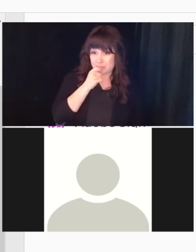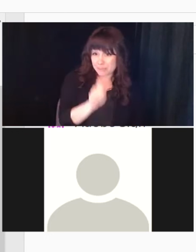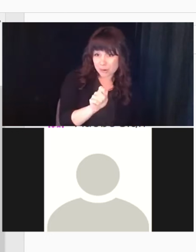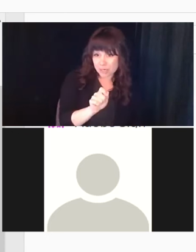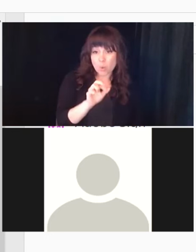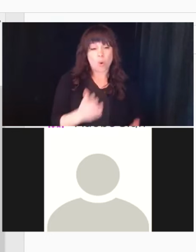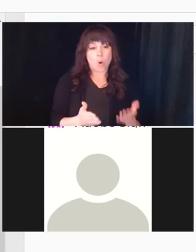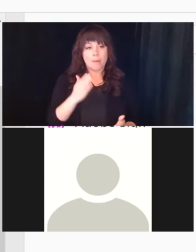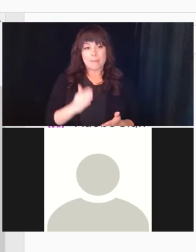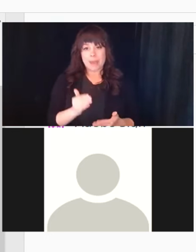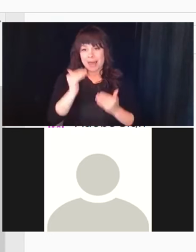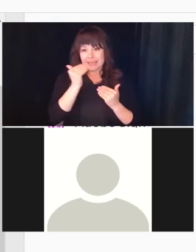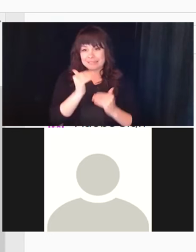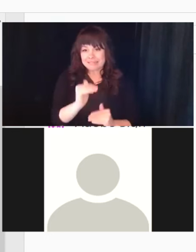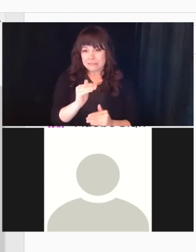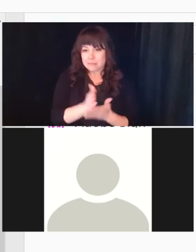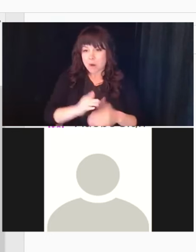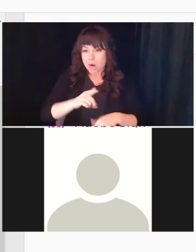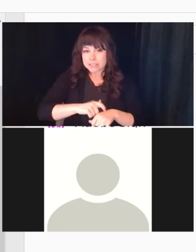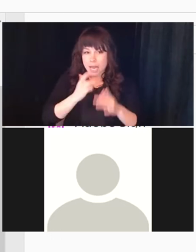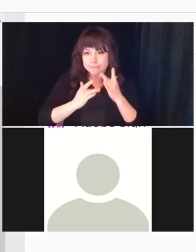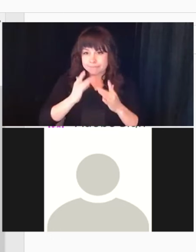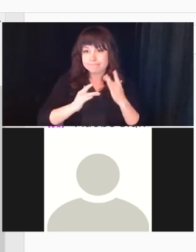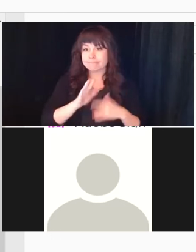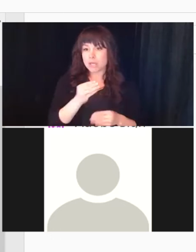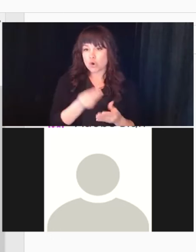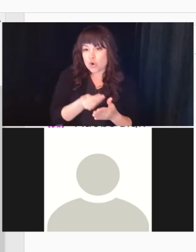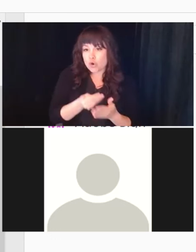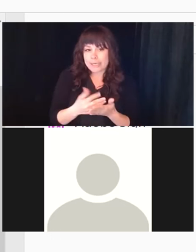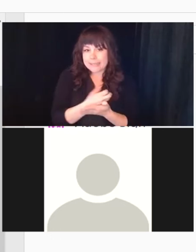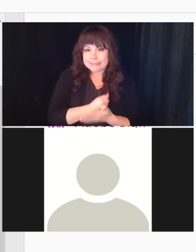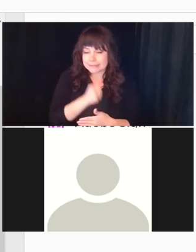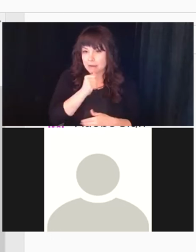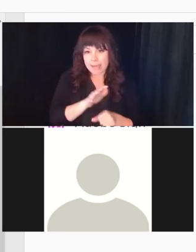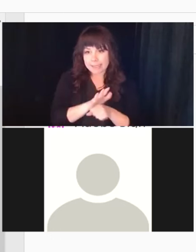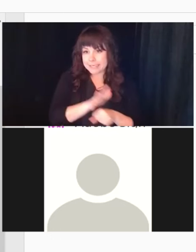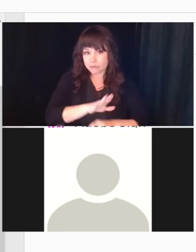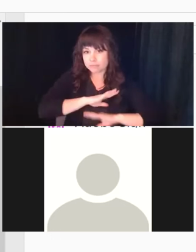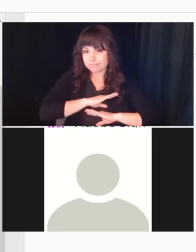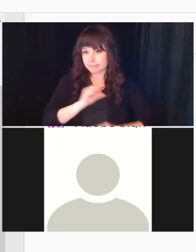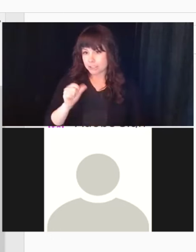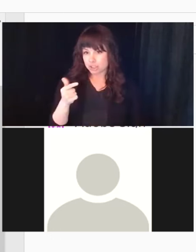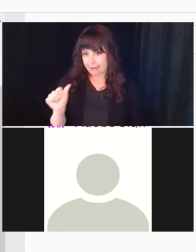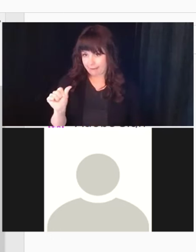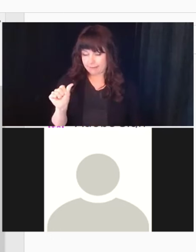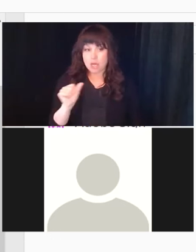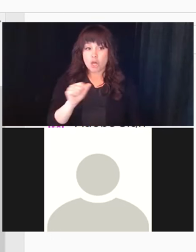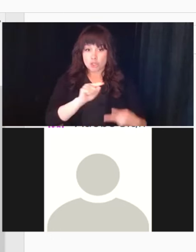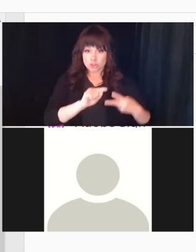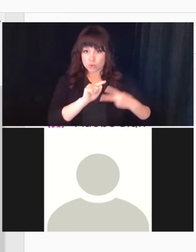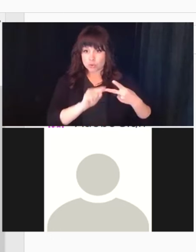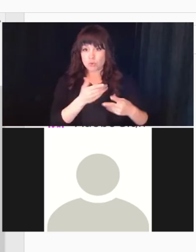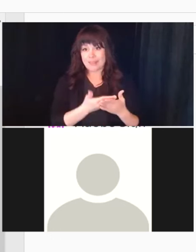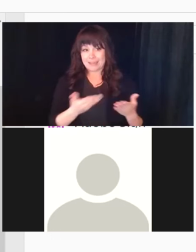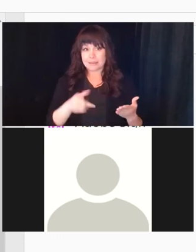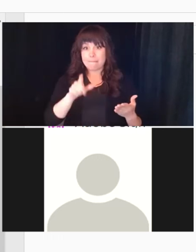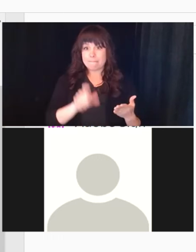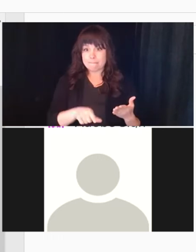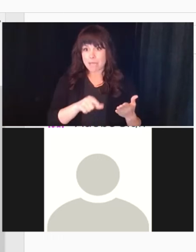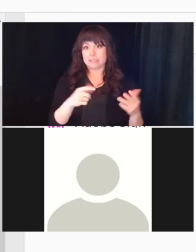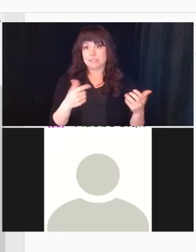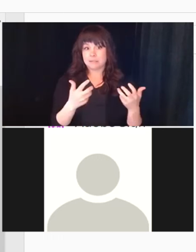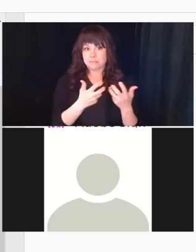part-time and their earnings are not going to be high enough to be considered SGA. So they have to meet those two criteria in order to qualify for